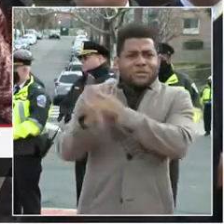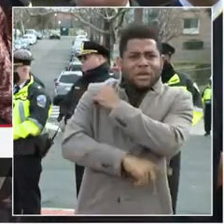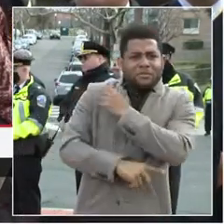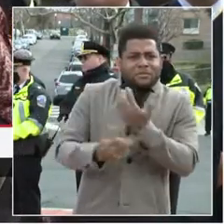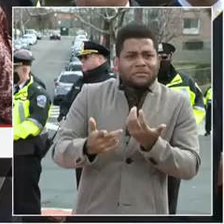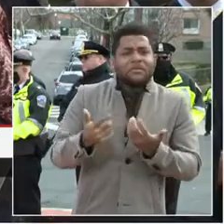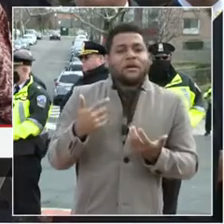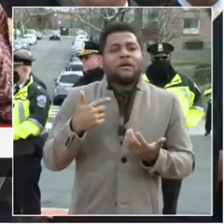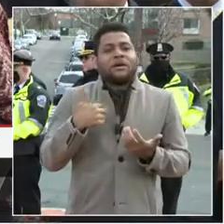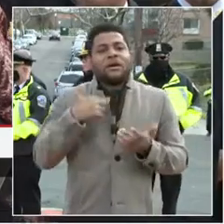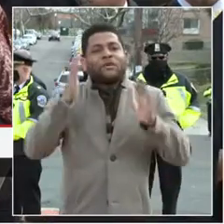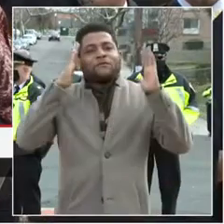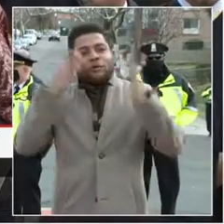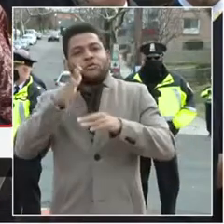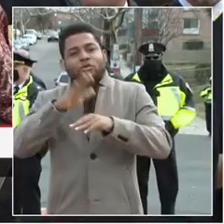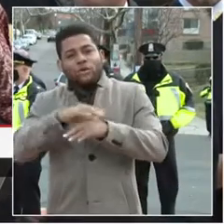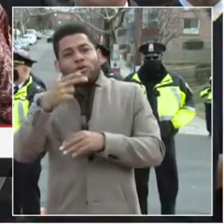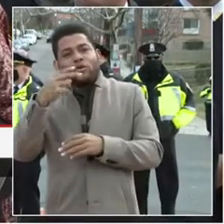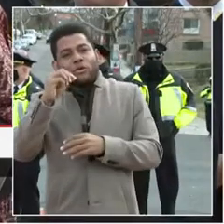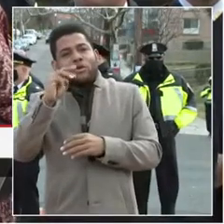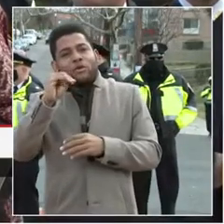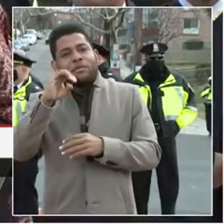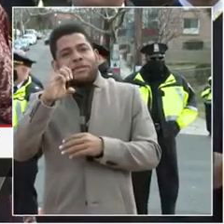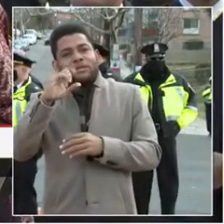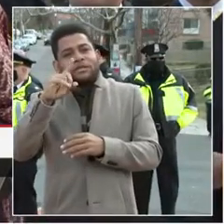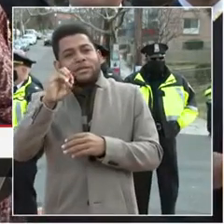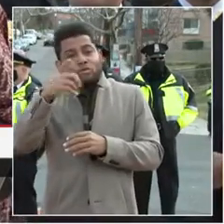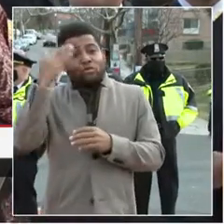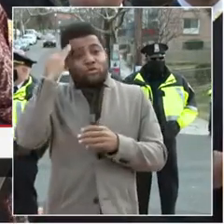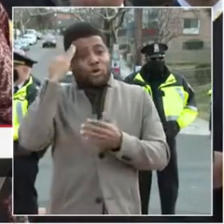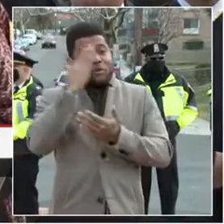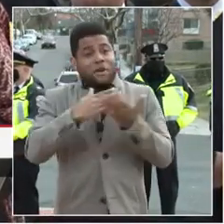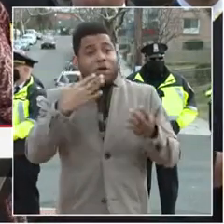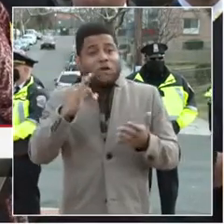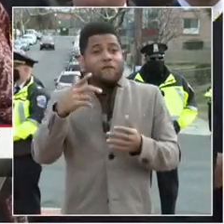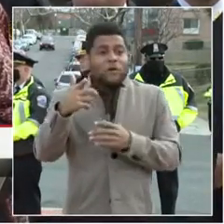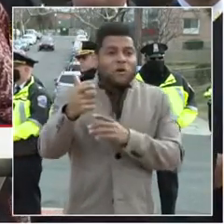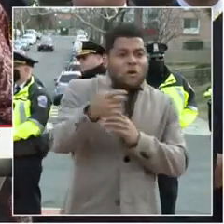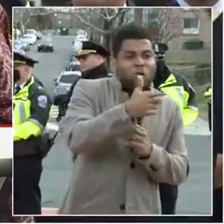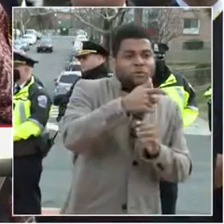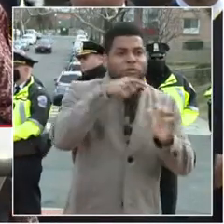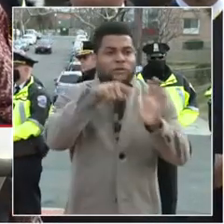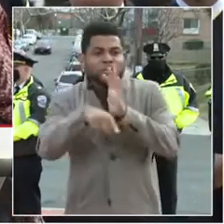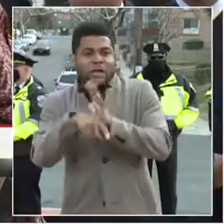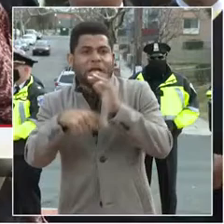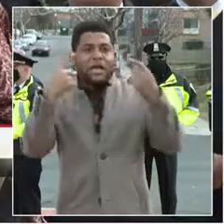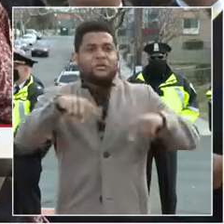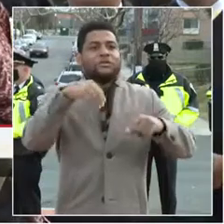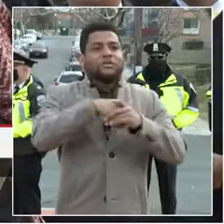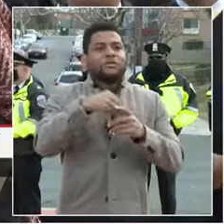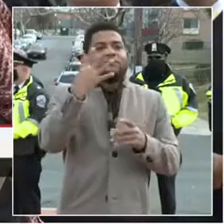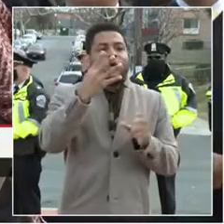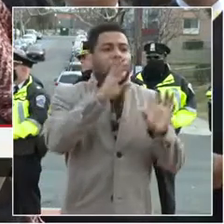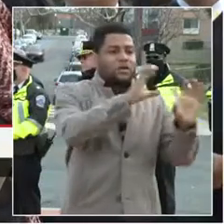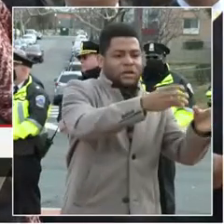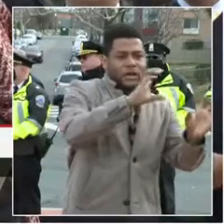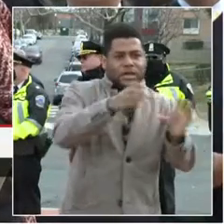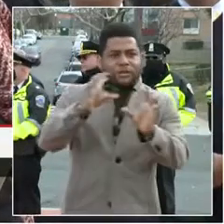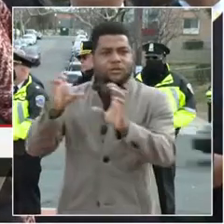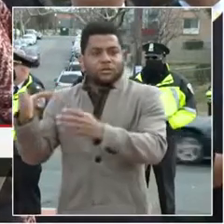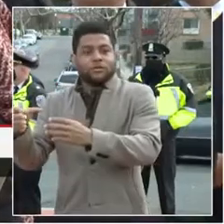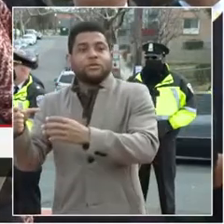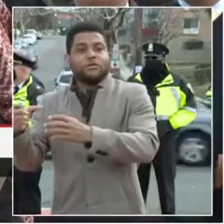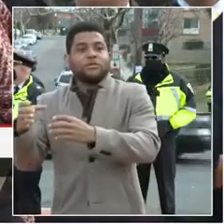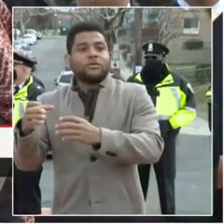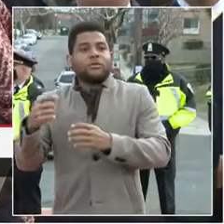of that the shooting and fatalities have occurred in just 4 PSAs. And the chief can talk about the